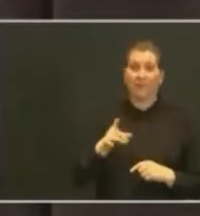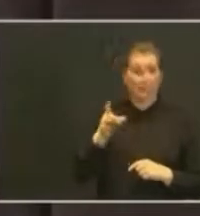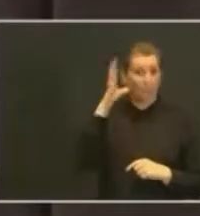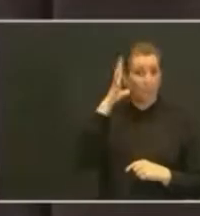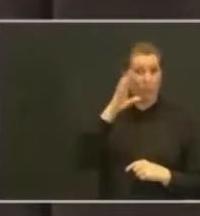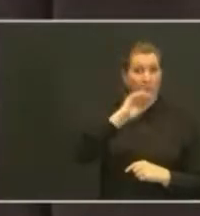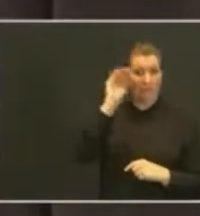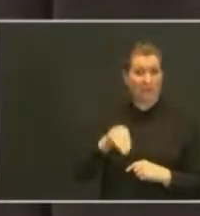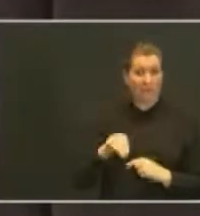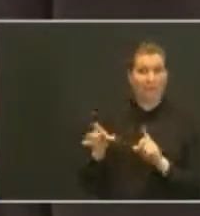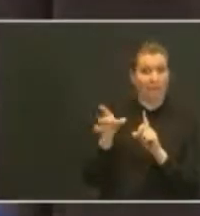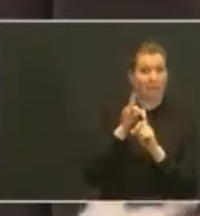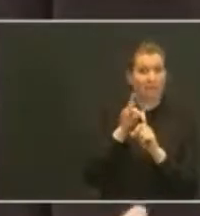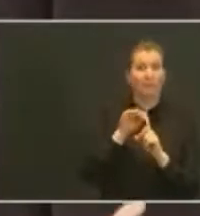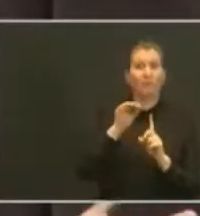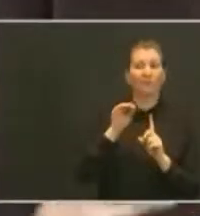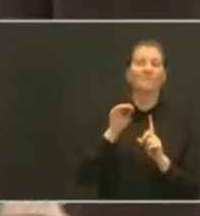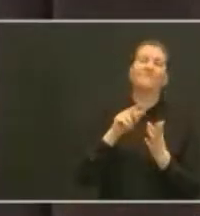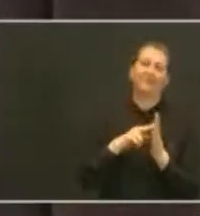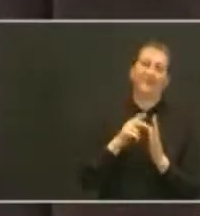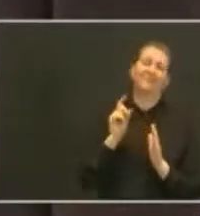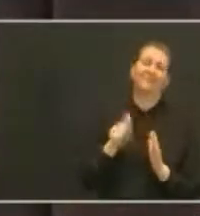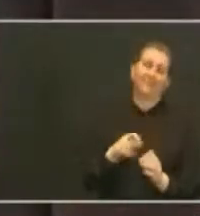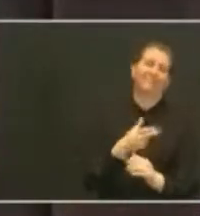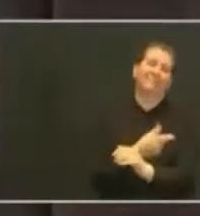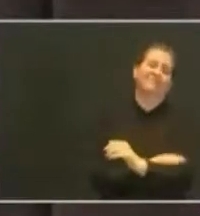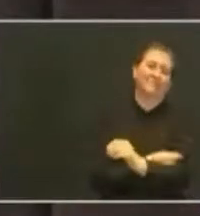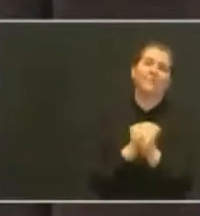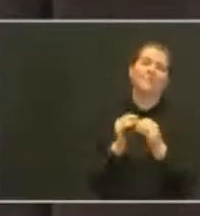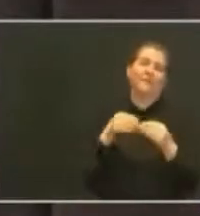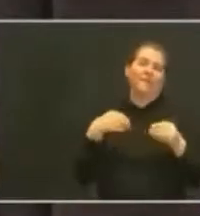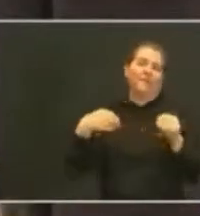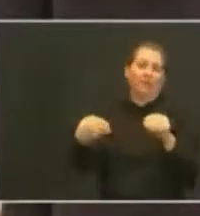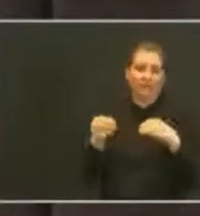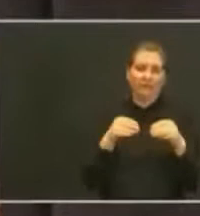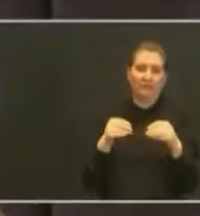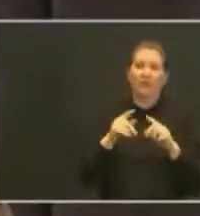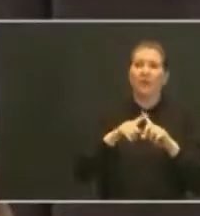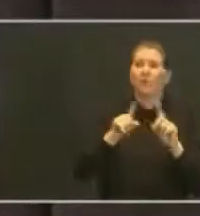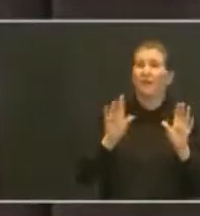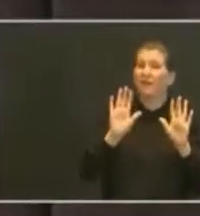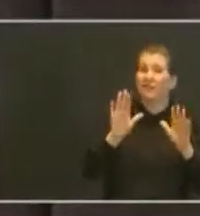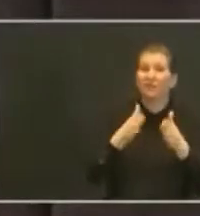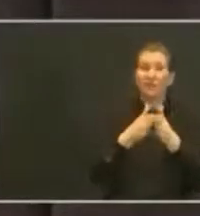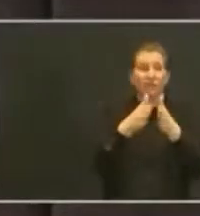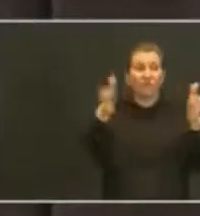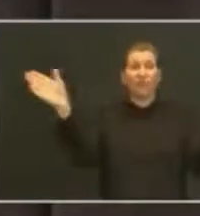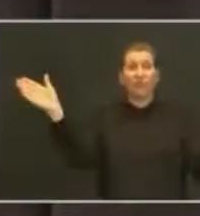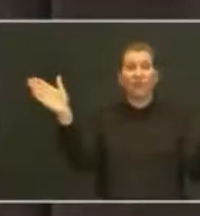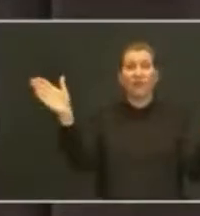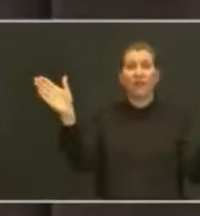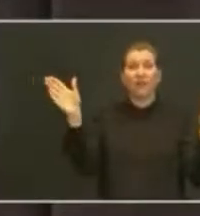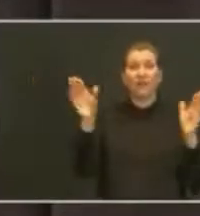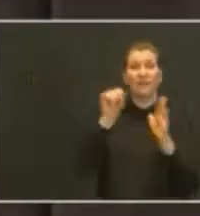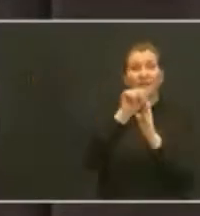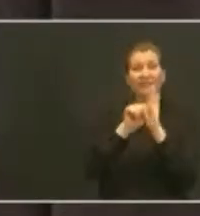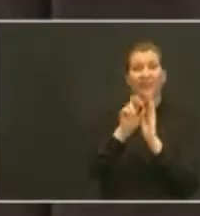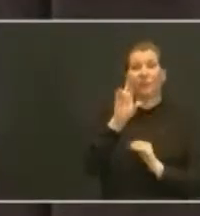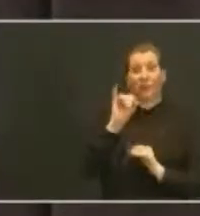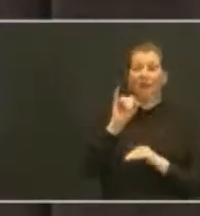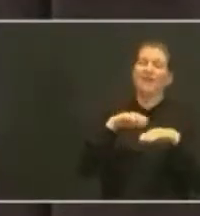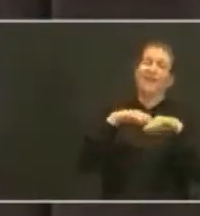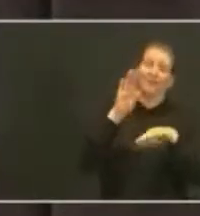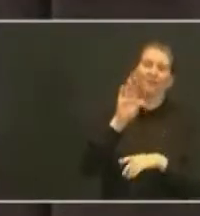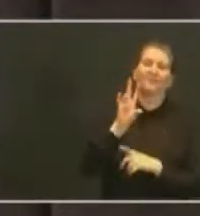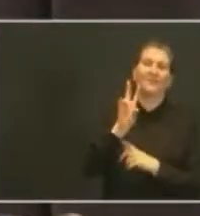to focus on. But by and large, for the main group, 75 and older now through until